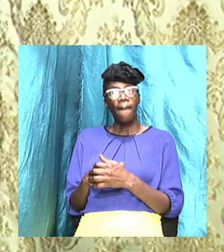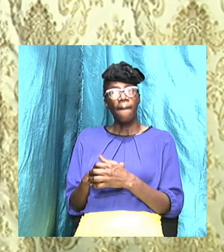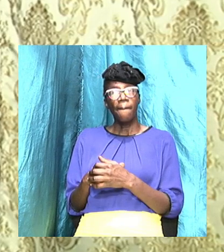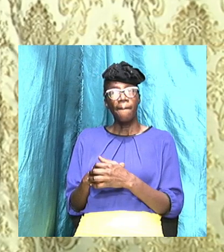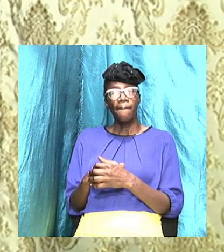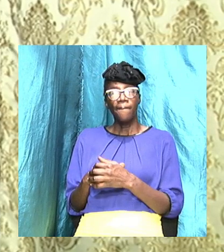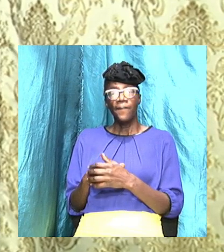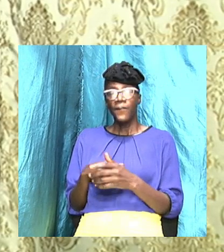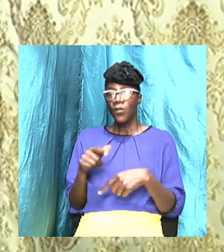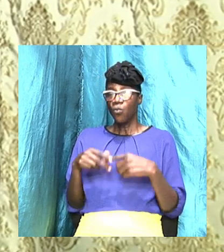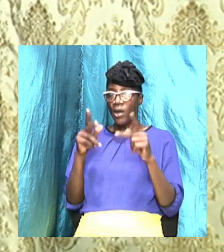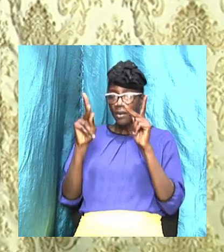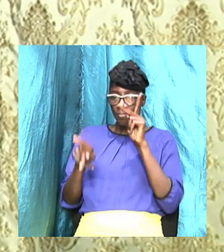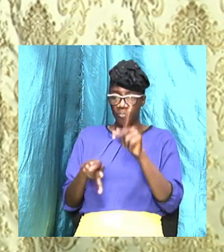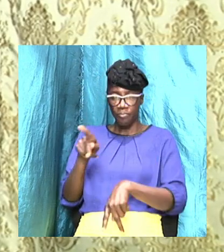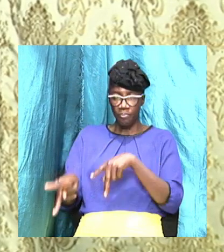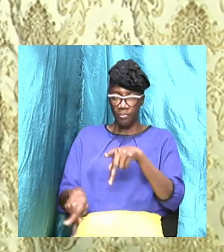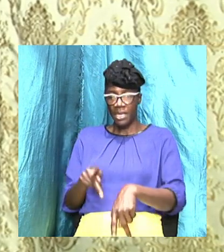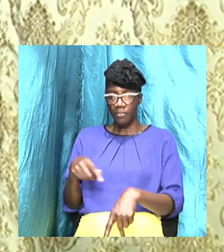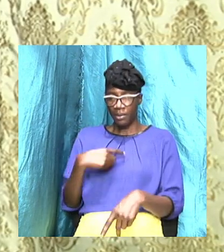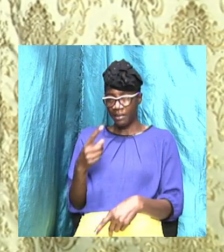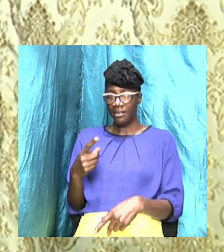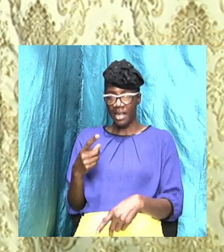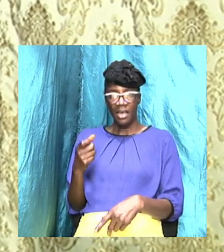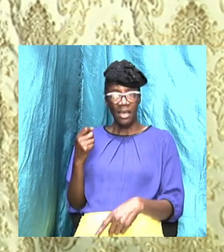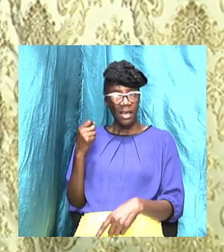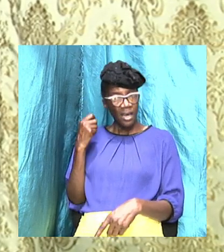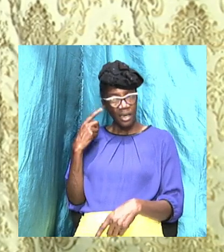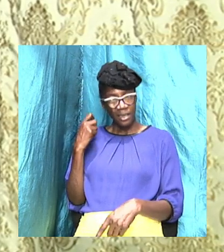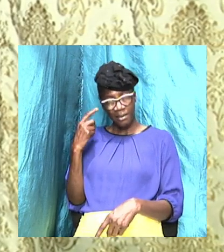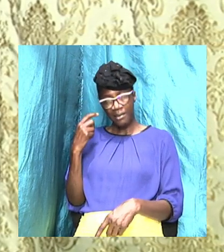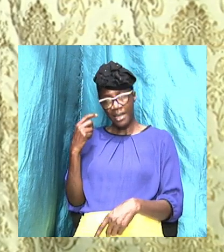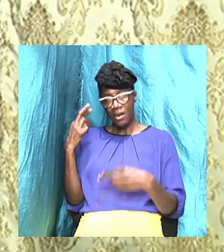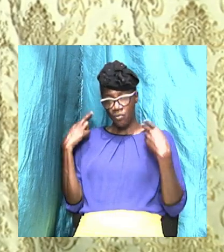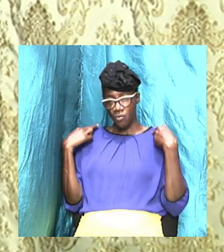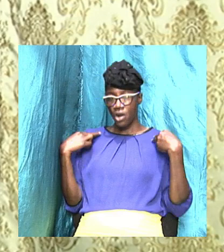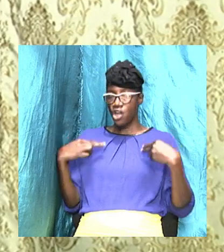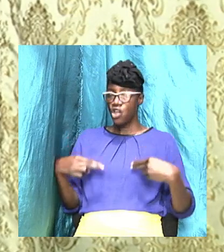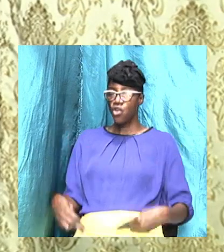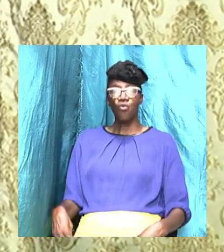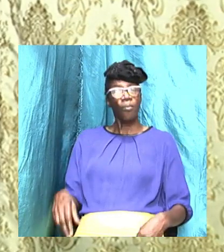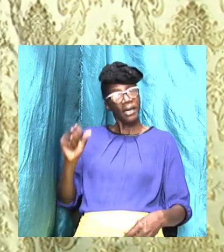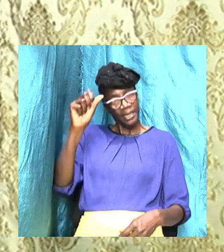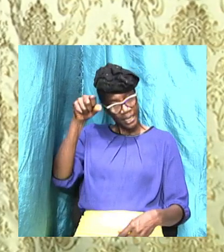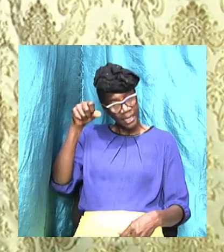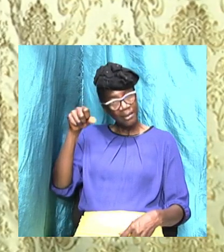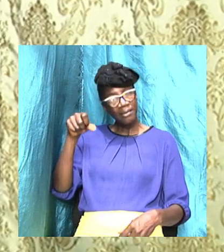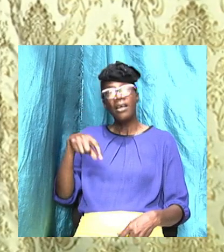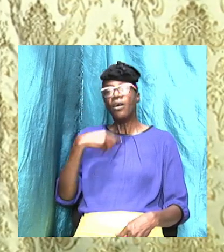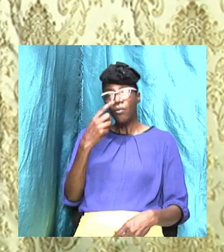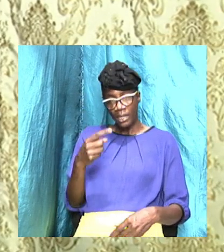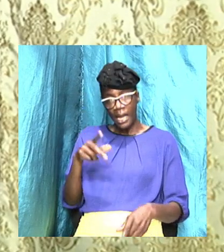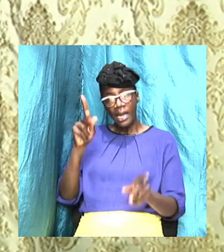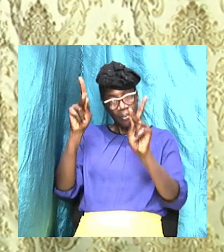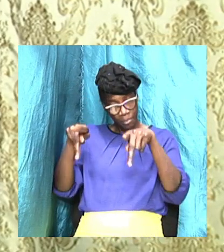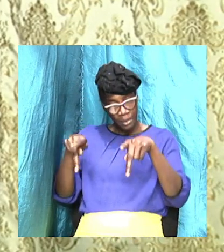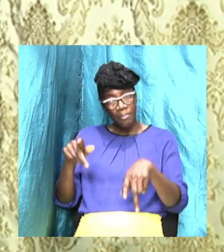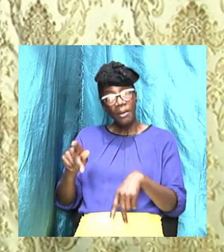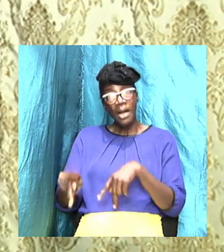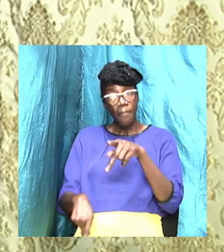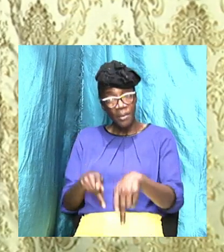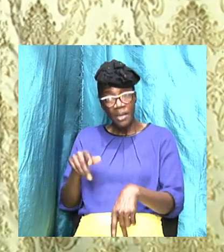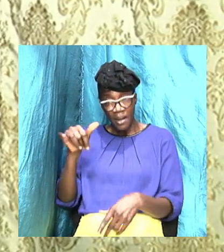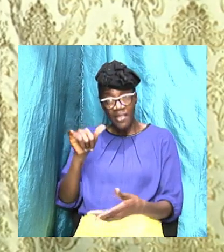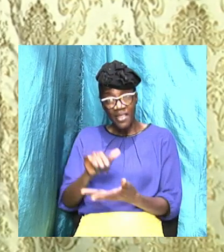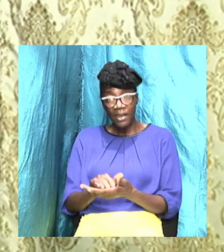So when persons tell them, look here, I understand that you're human. Yes, and we will tell folks that when